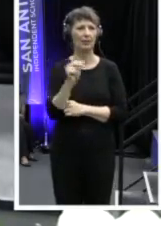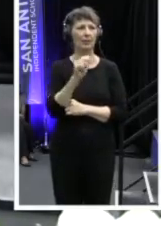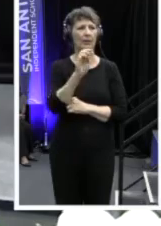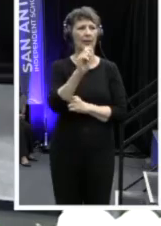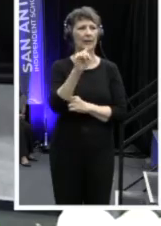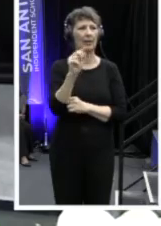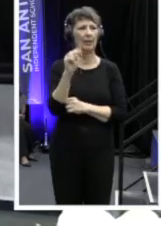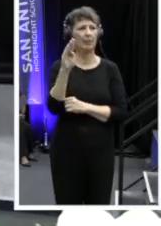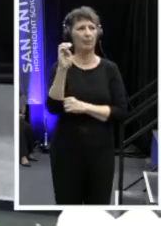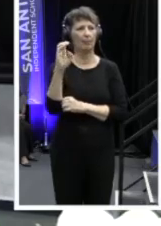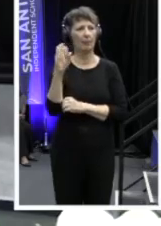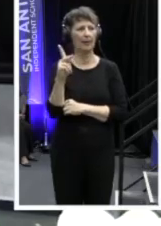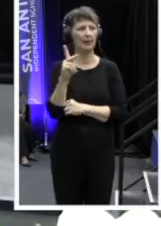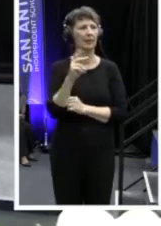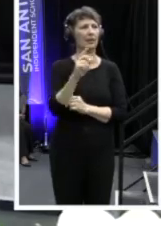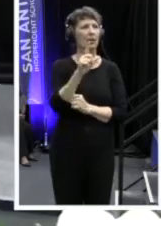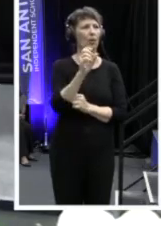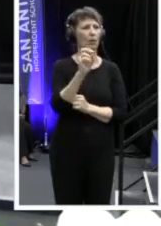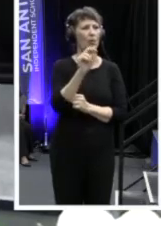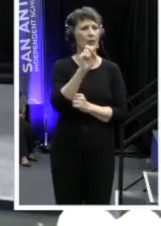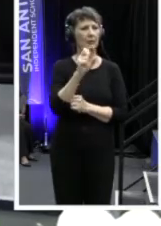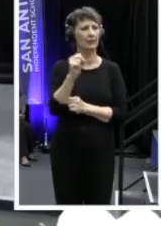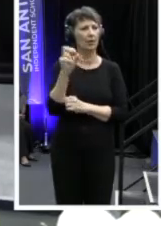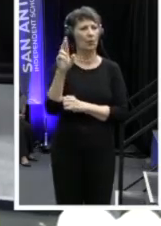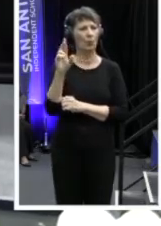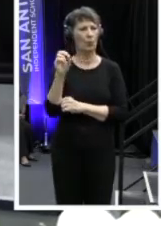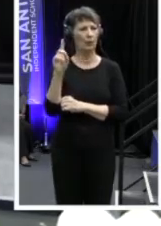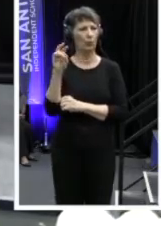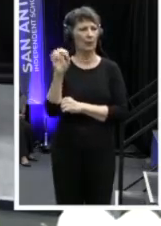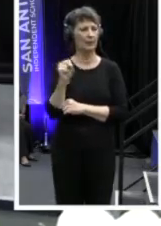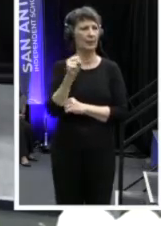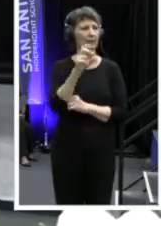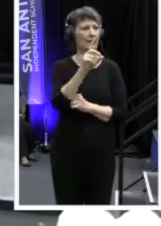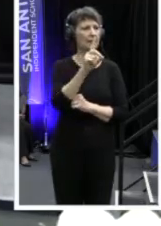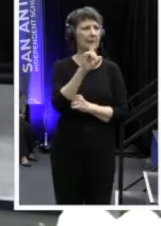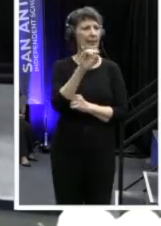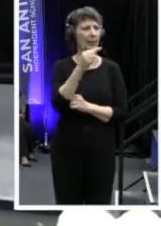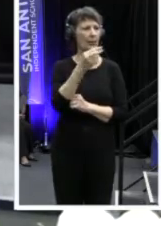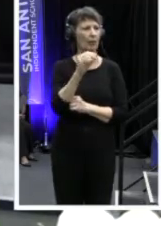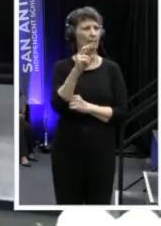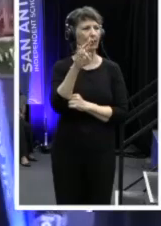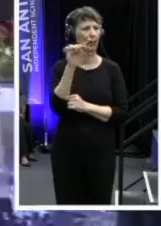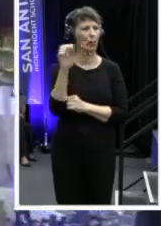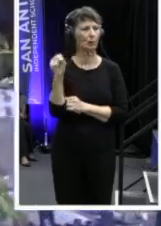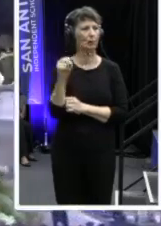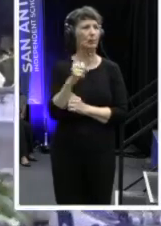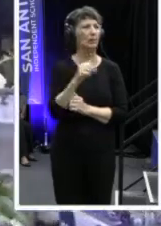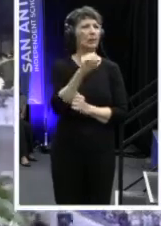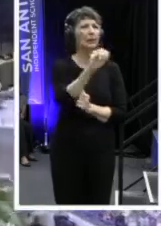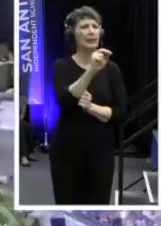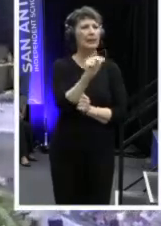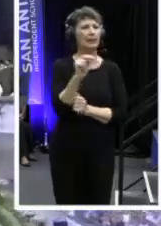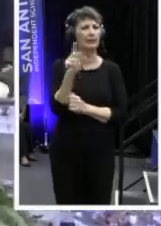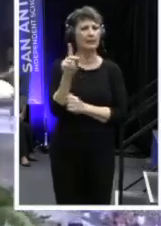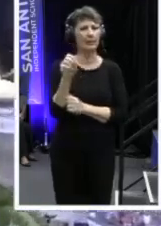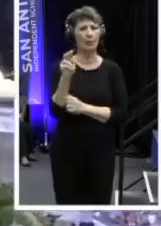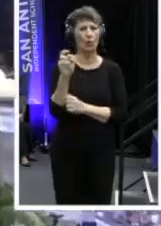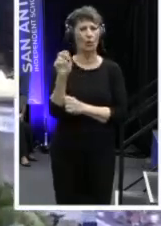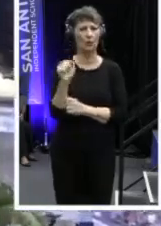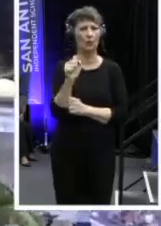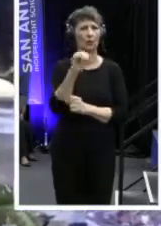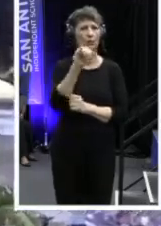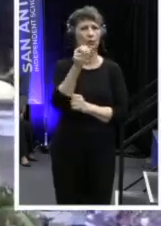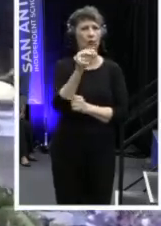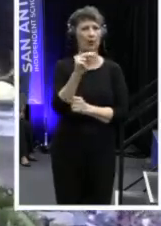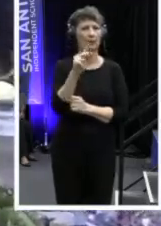Ileana Beck, Lorenzo Rodriguez, Diego Veloz, Ian Tenorio, John